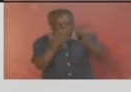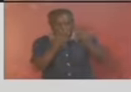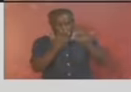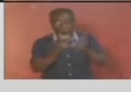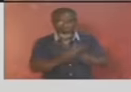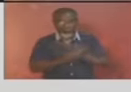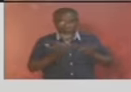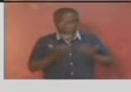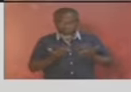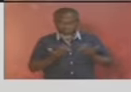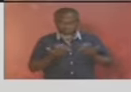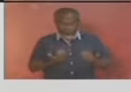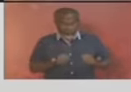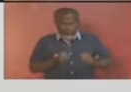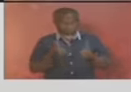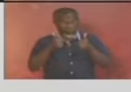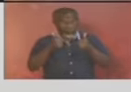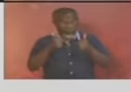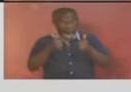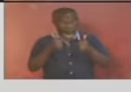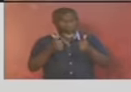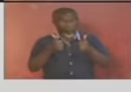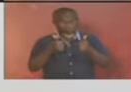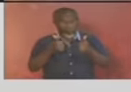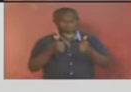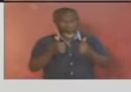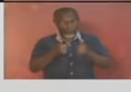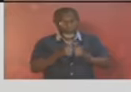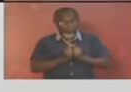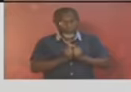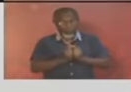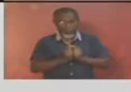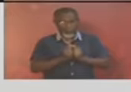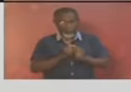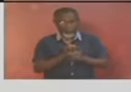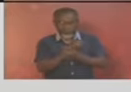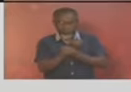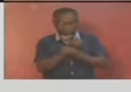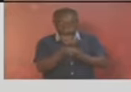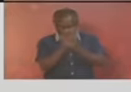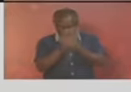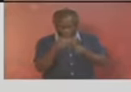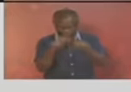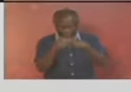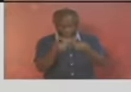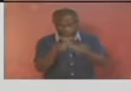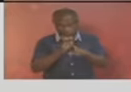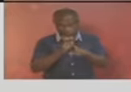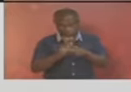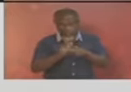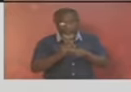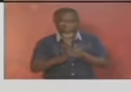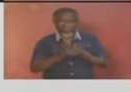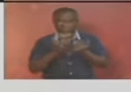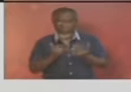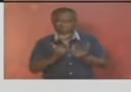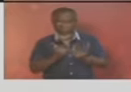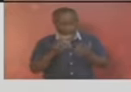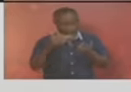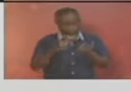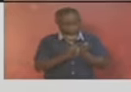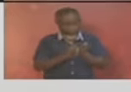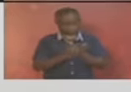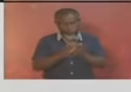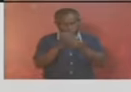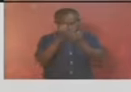expert panel who will deliver an update on the Ministry's COVID-19 response. Here to provide the latest COVID-19 updates and